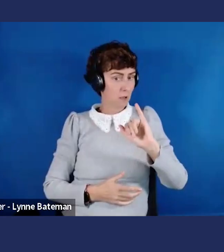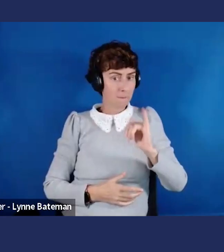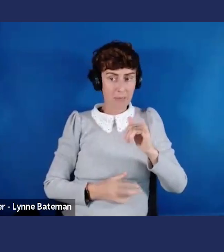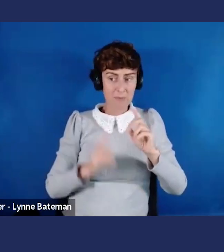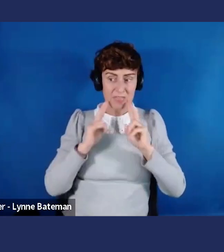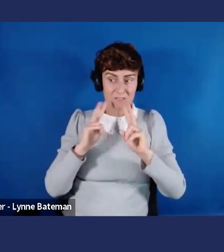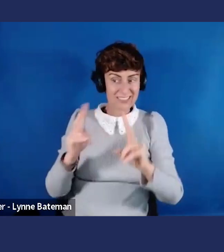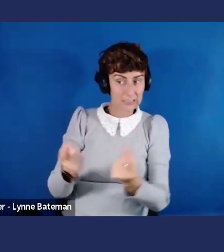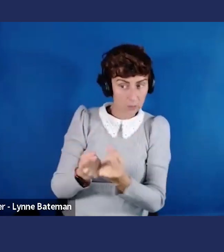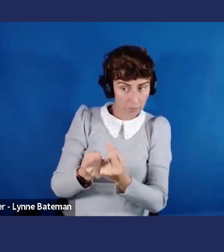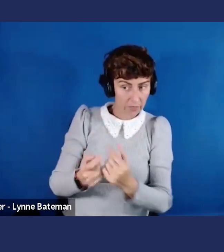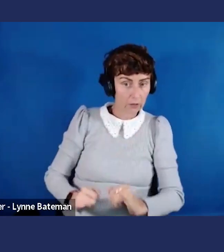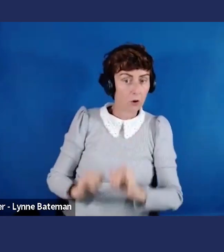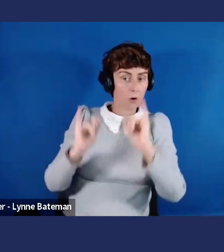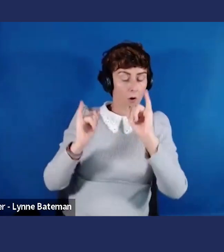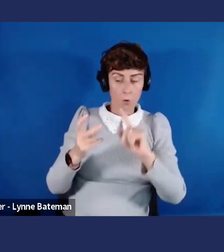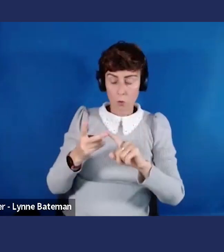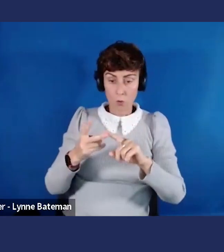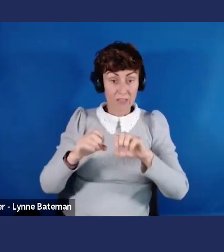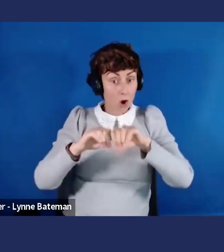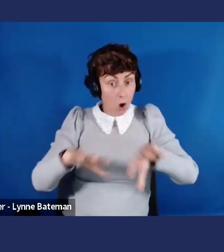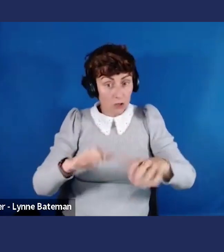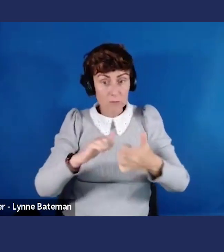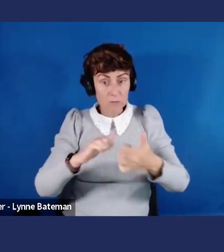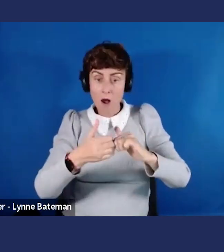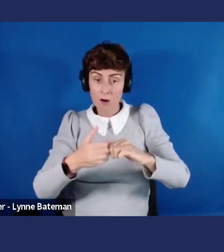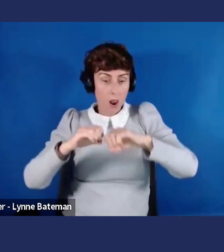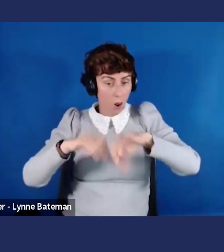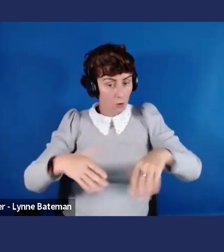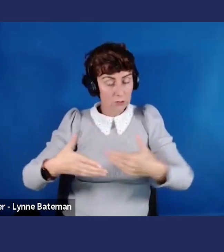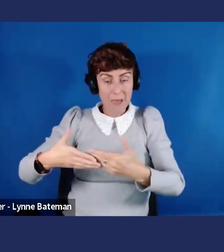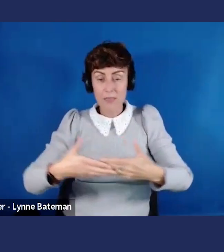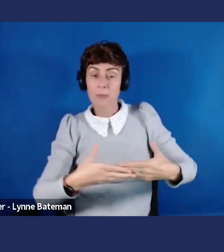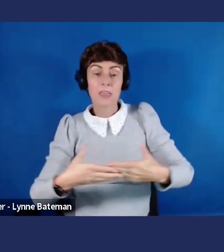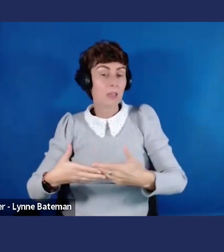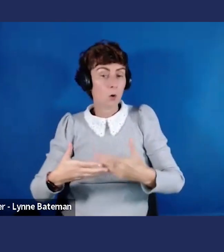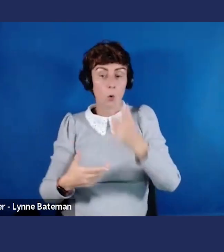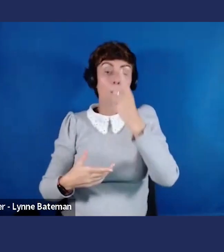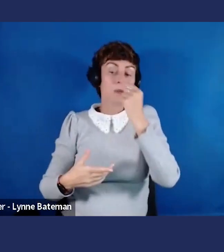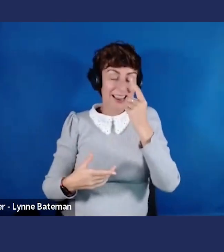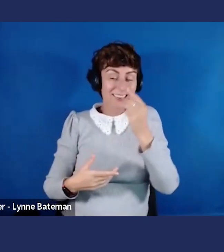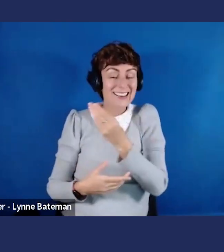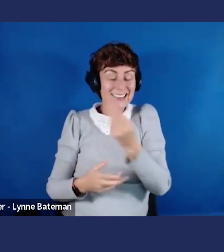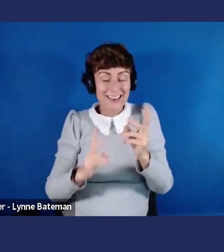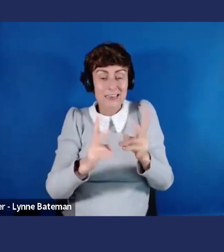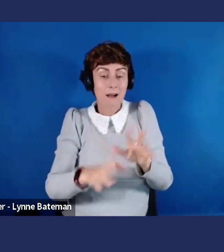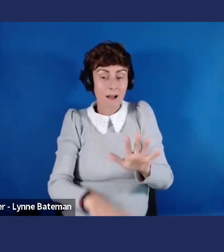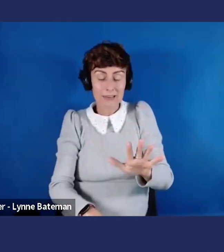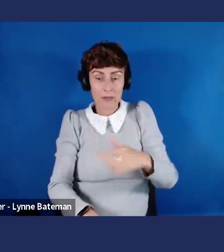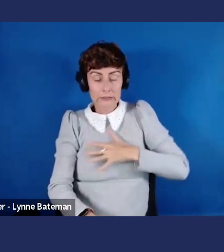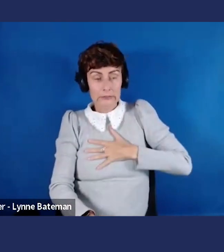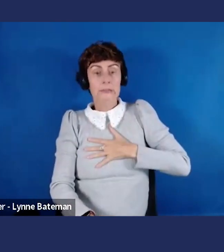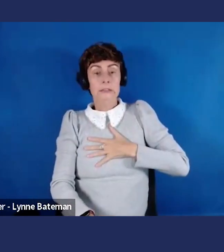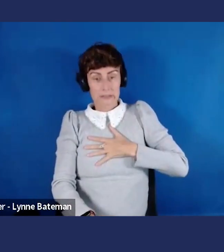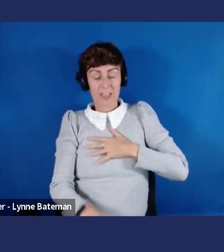quite traumatic. It could be losing a partner or a child, or the potentially losing a partner or a child. There's a lot of